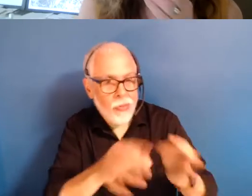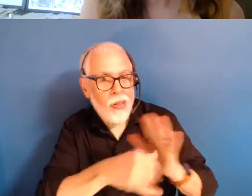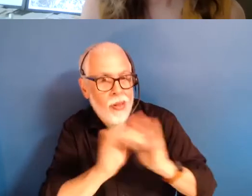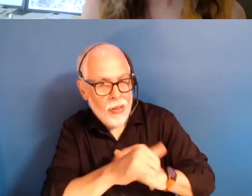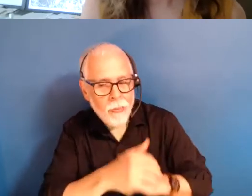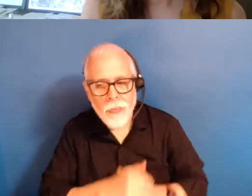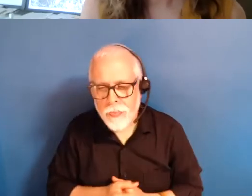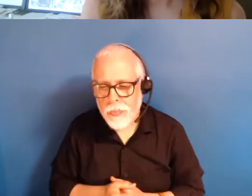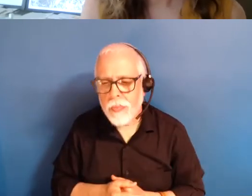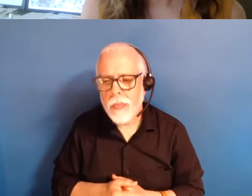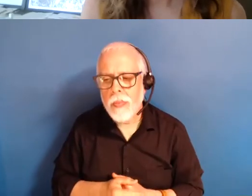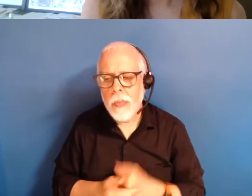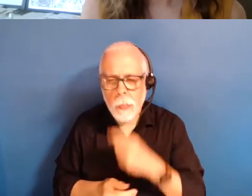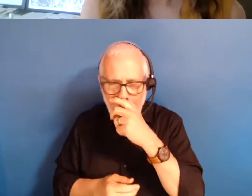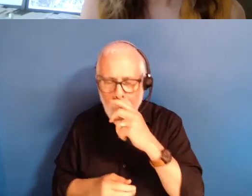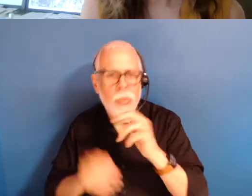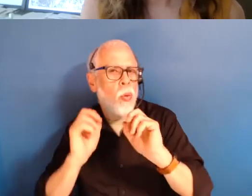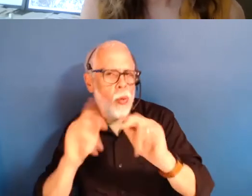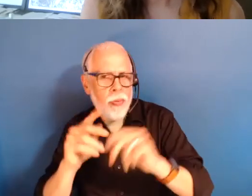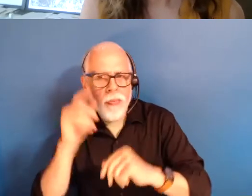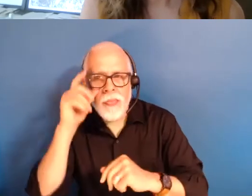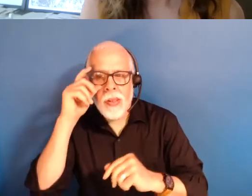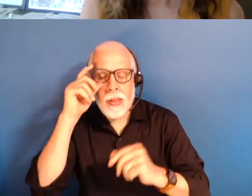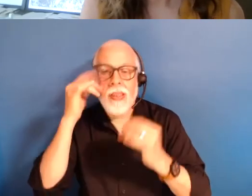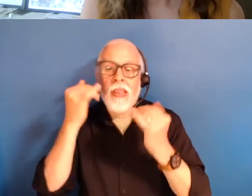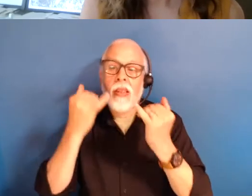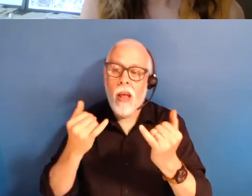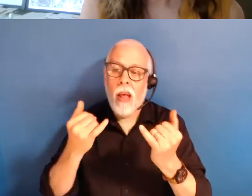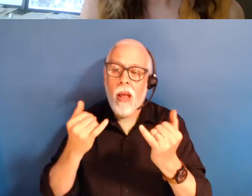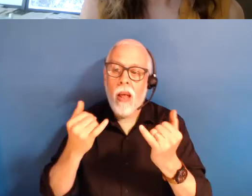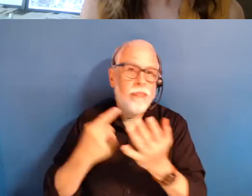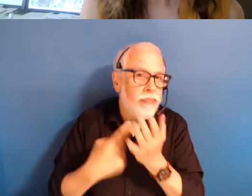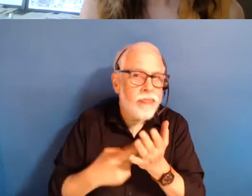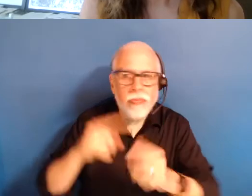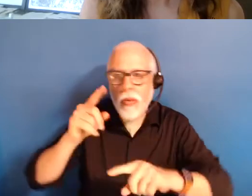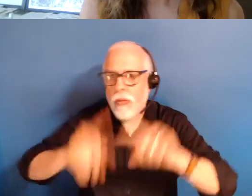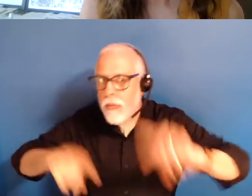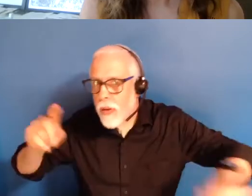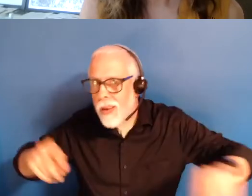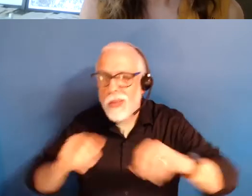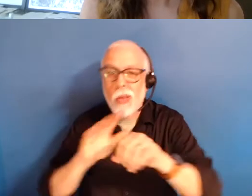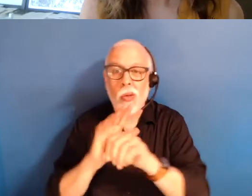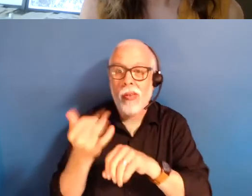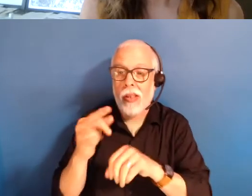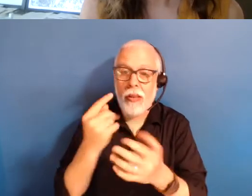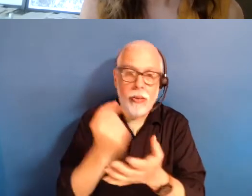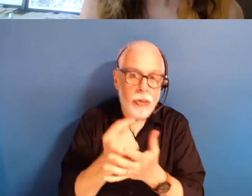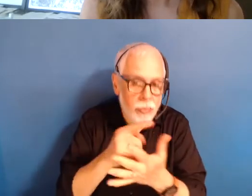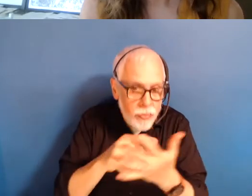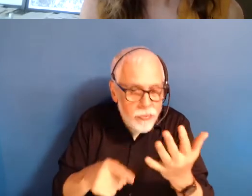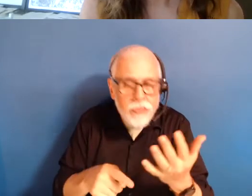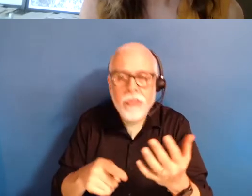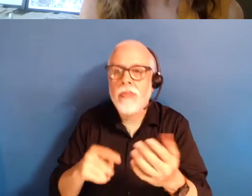that. All right, so now that we've gone over the variety of COVID-19 treatments and